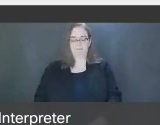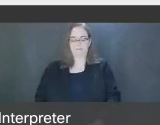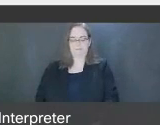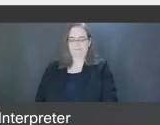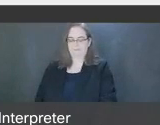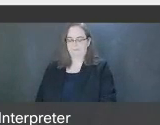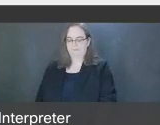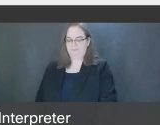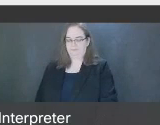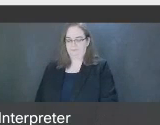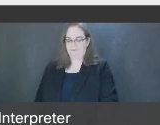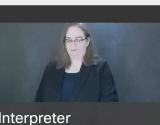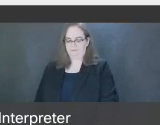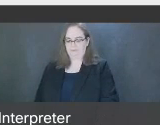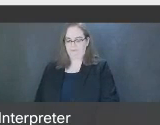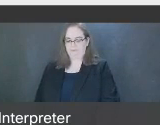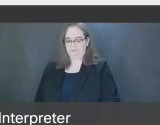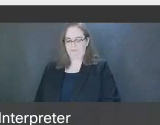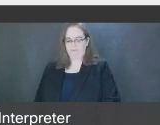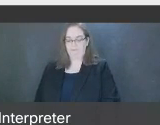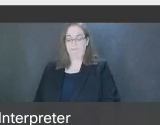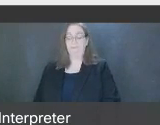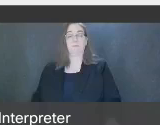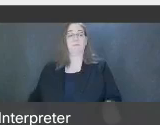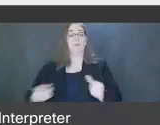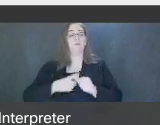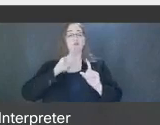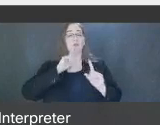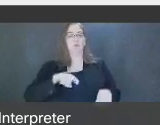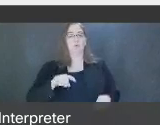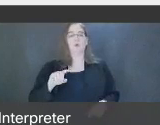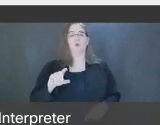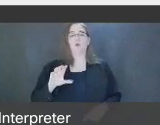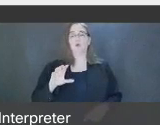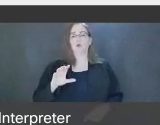Our first reporter will be Krista Shoemaker from the Intelligencer.